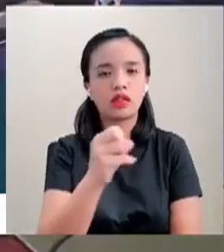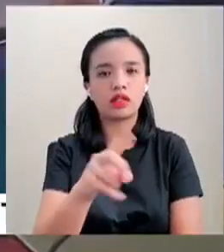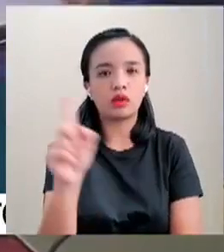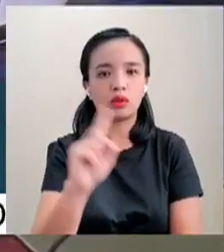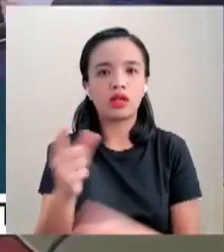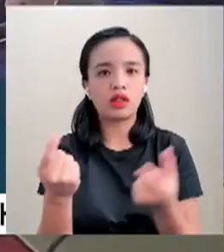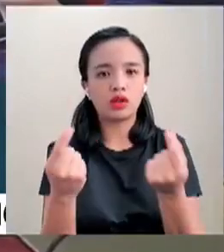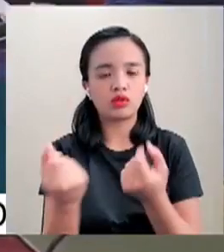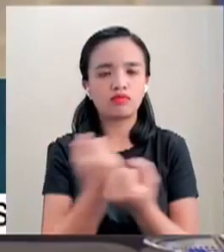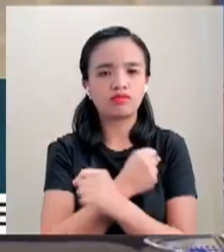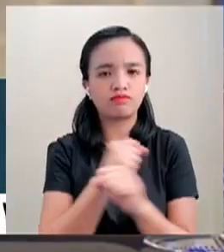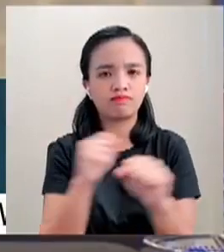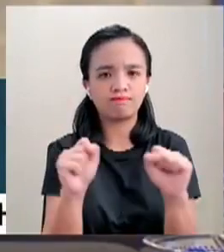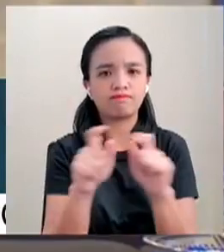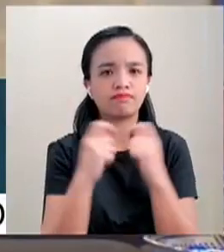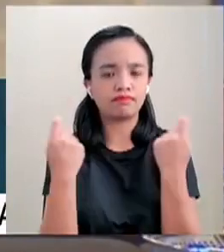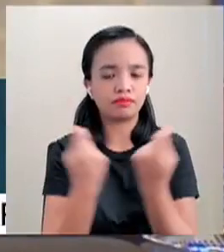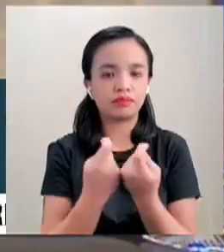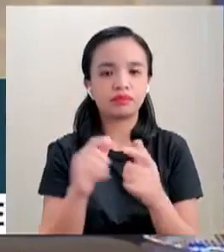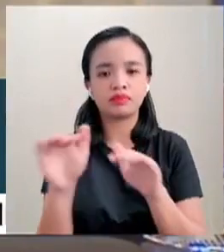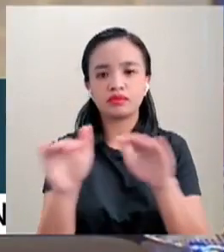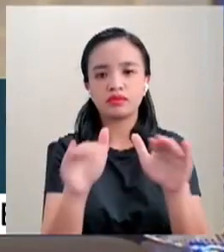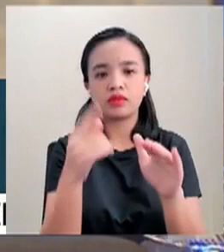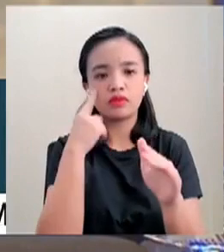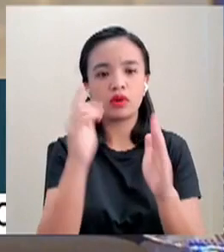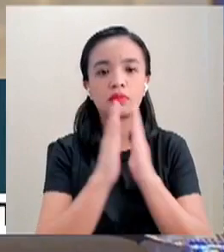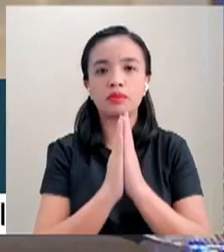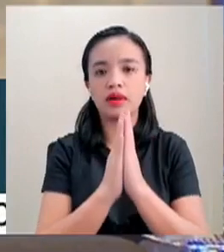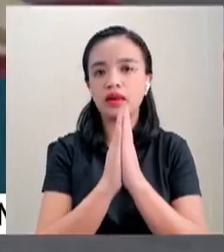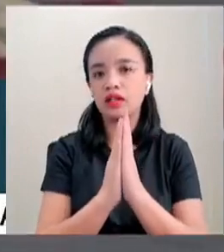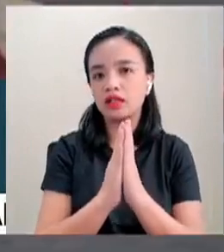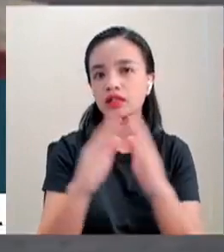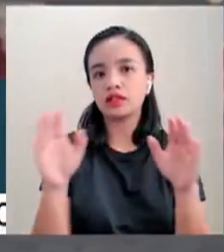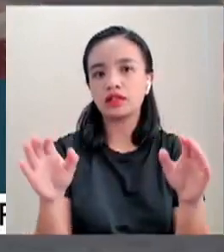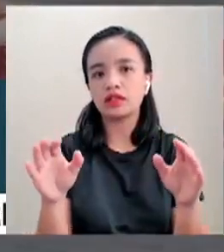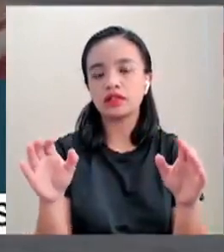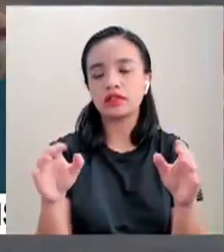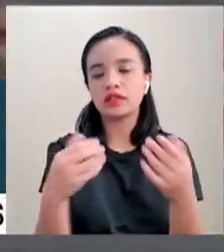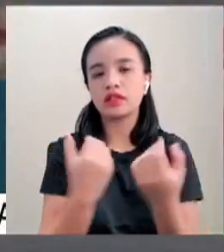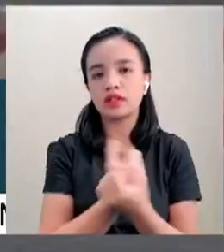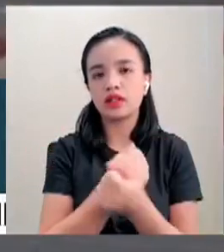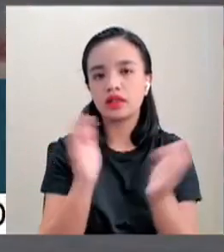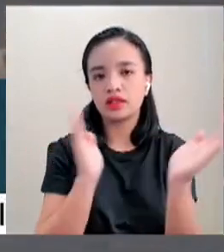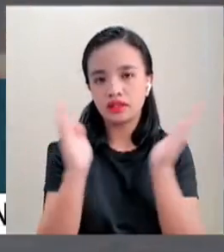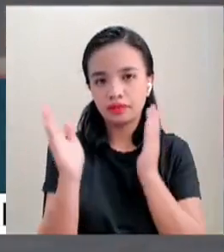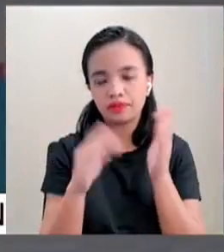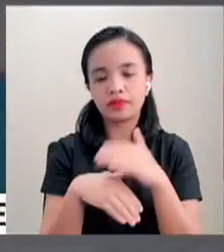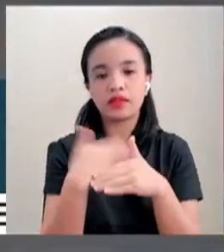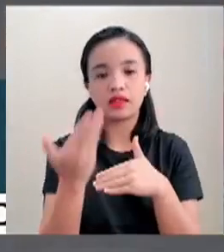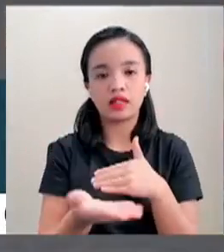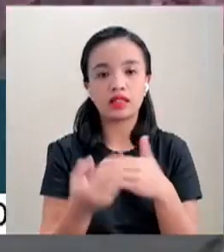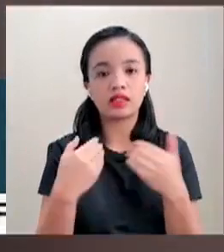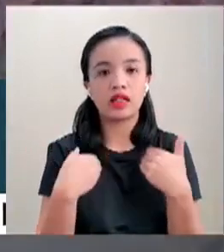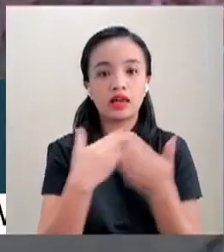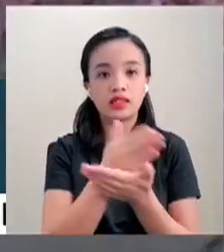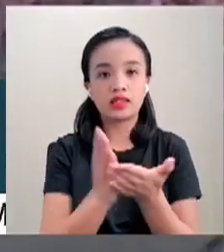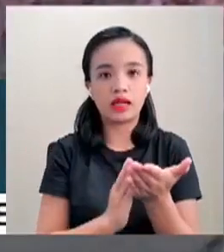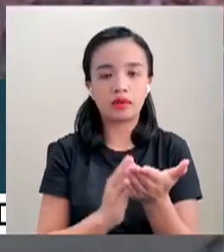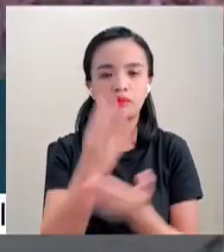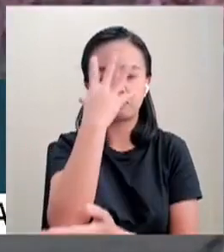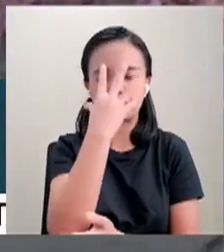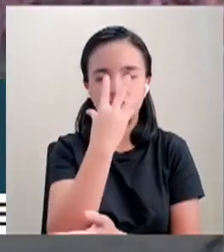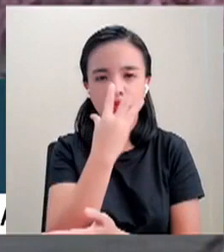He also called for special prayer services Sunday at mosques. Many Moroccans have been sleeping in the streets for fear of